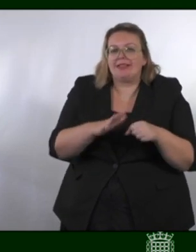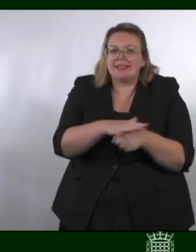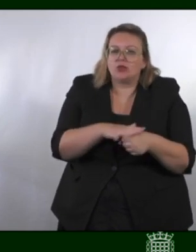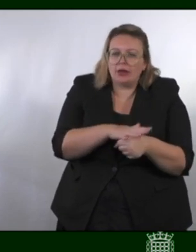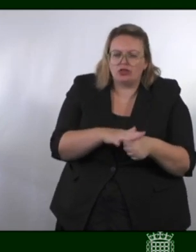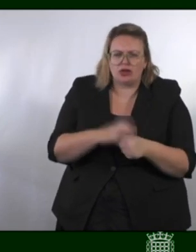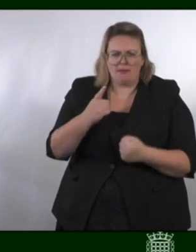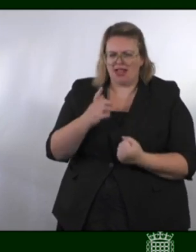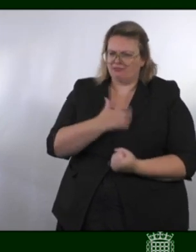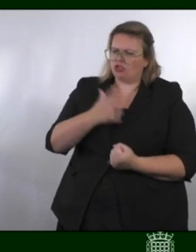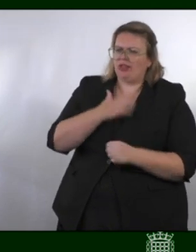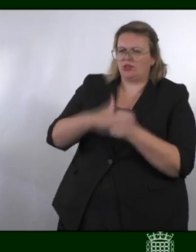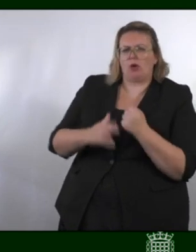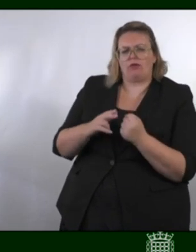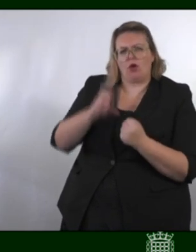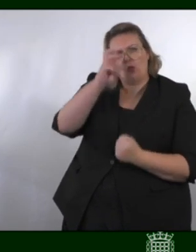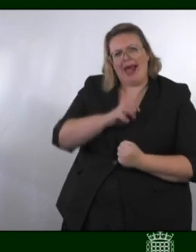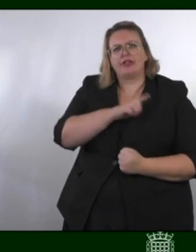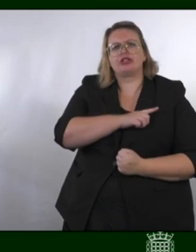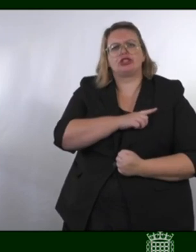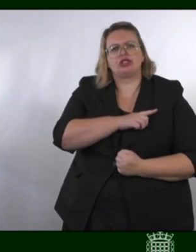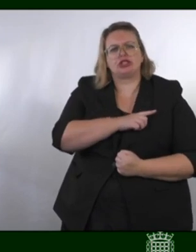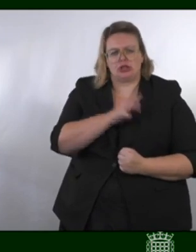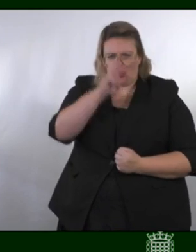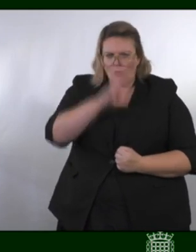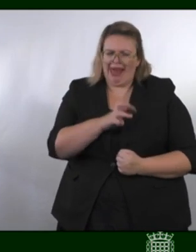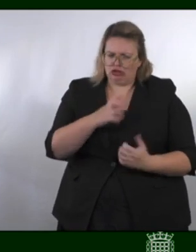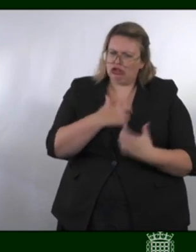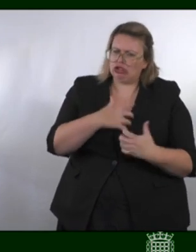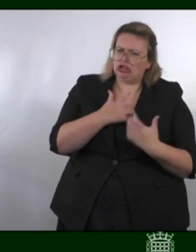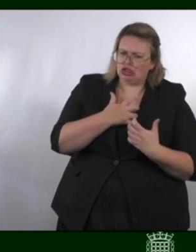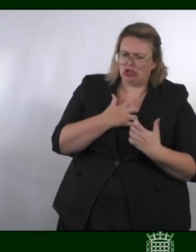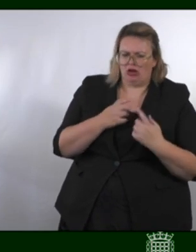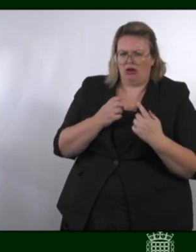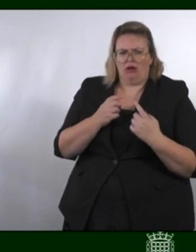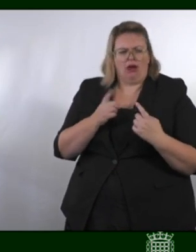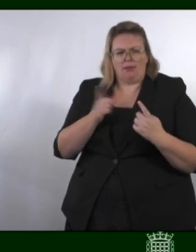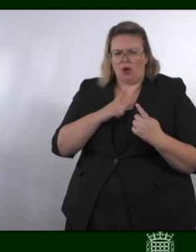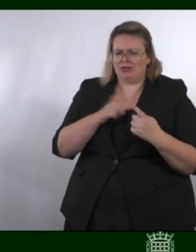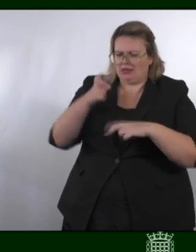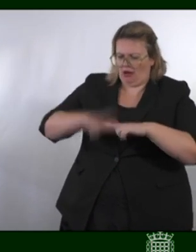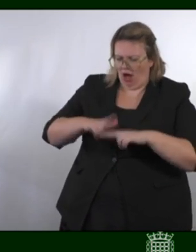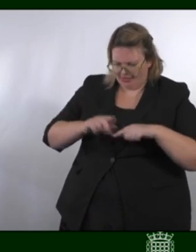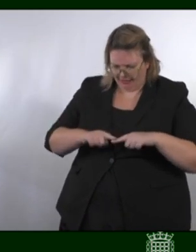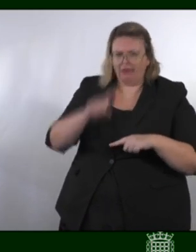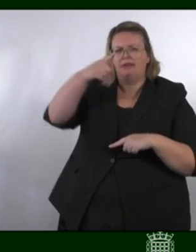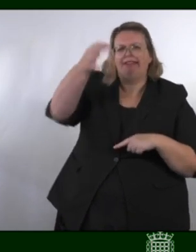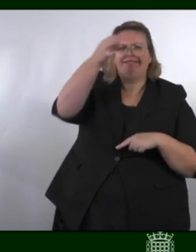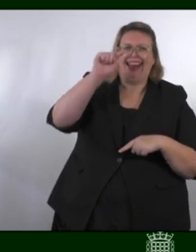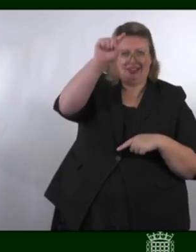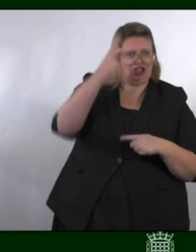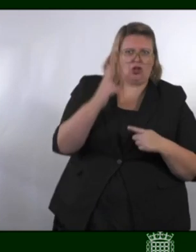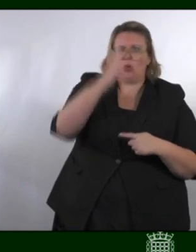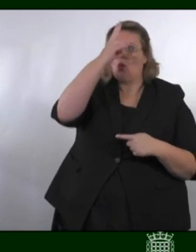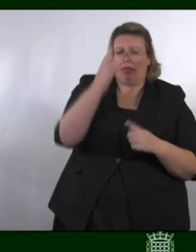place restrictions on us that are the same in the village of Cwm Penmachno as they are in the capital, Cardiff. Last week, my right honourable friend agreed